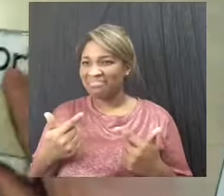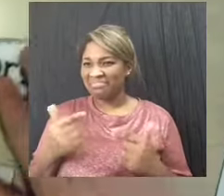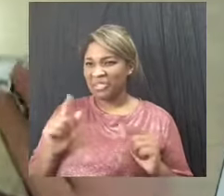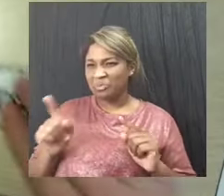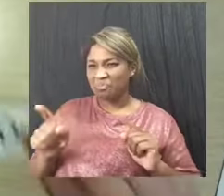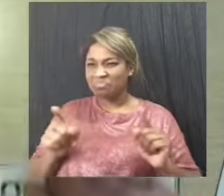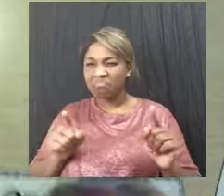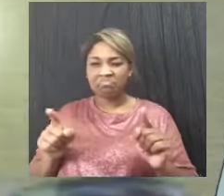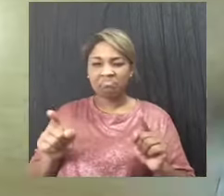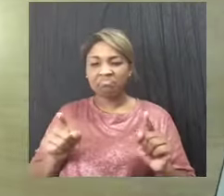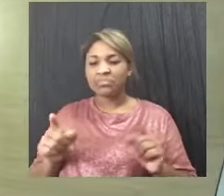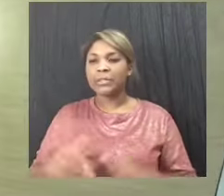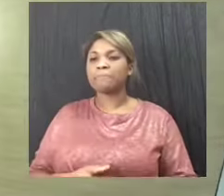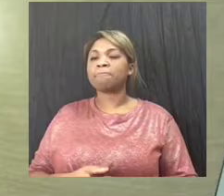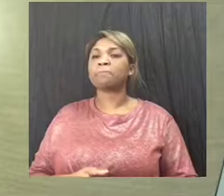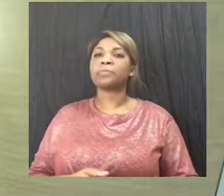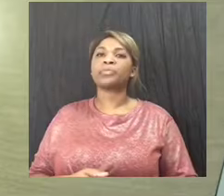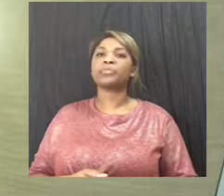So,